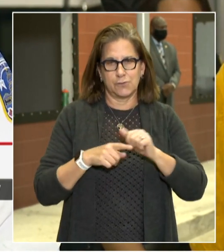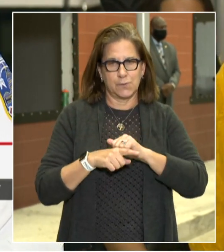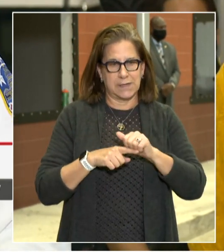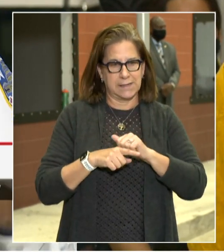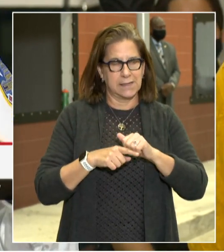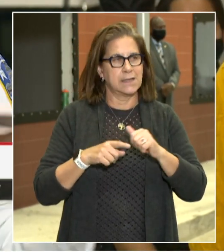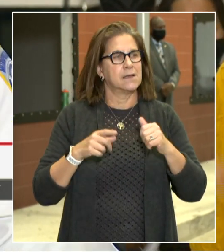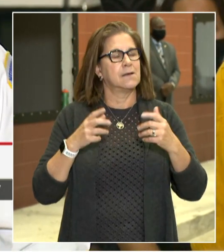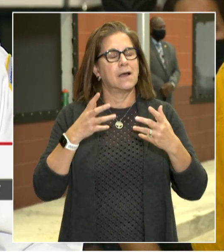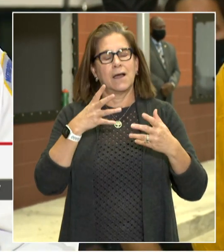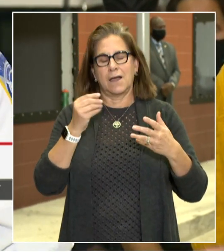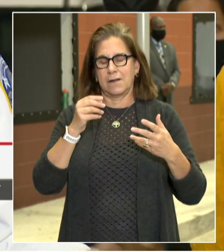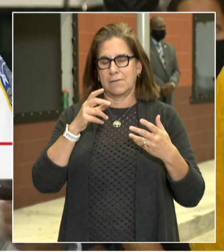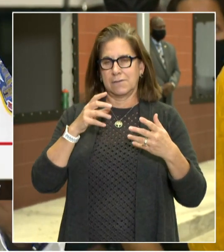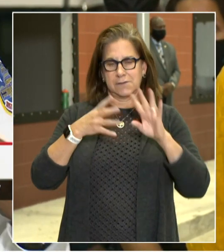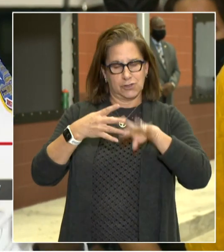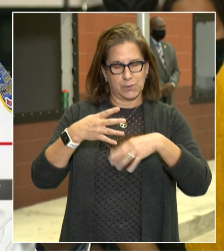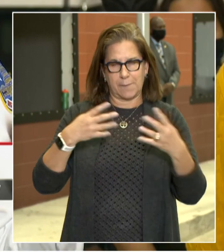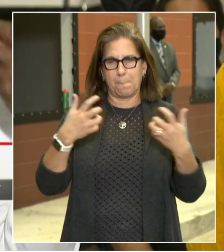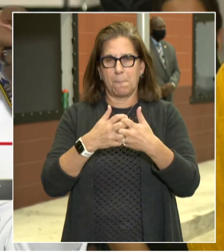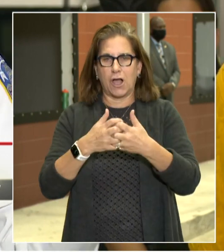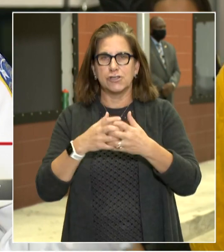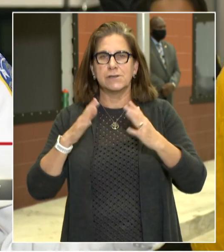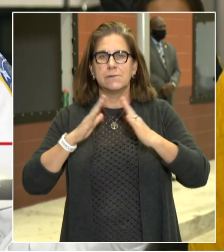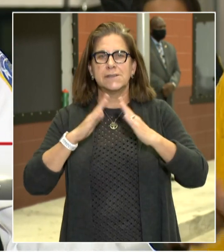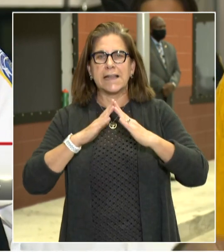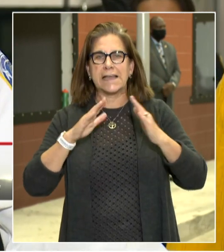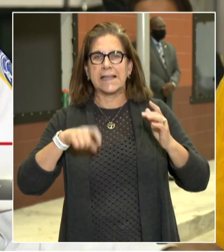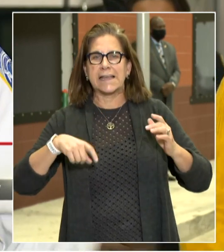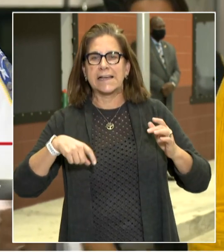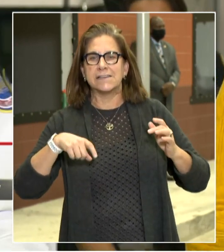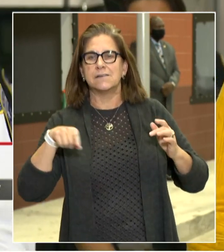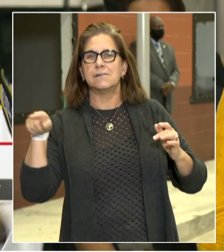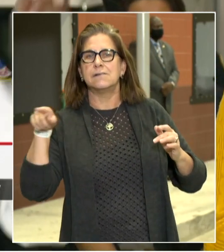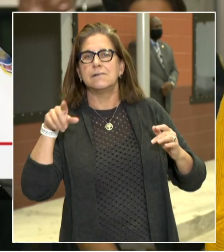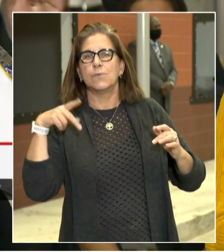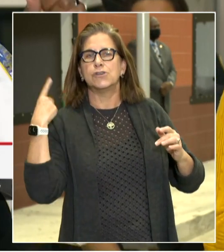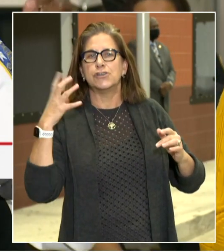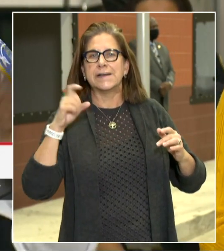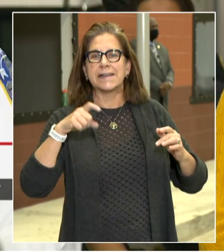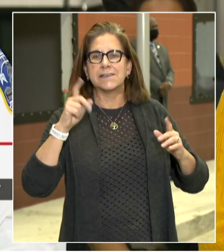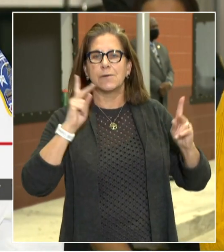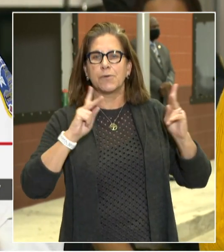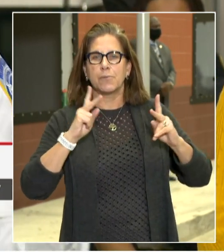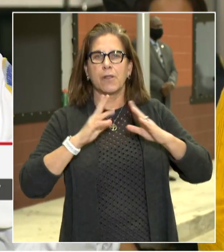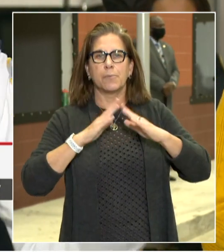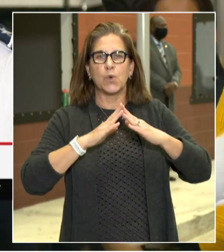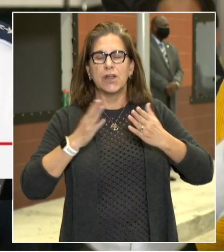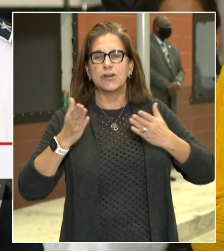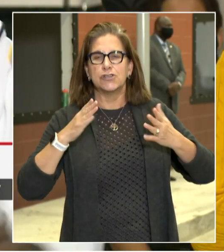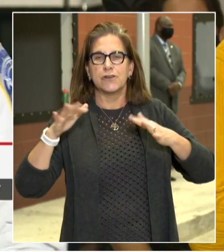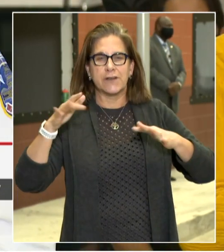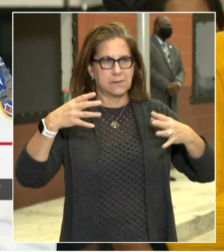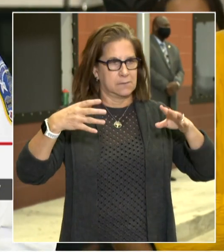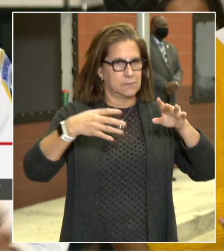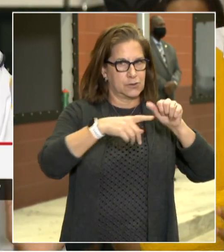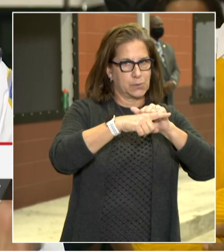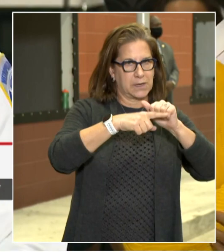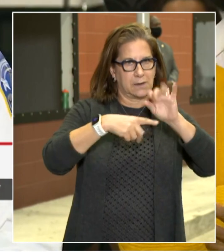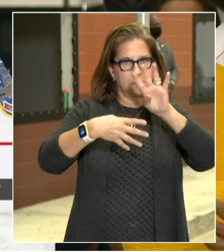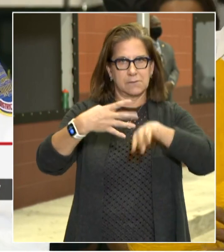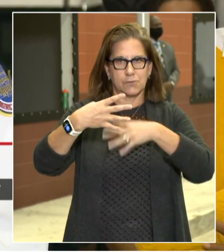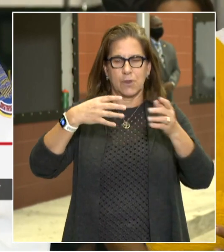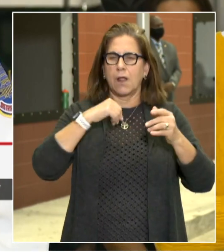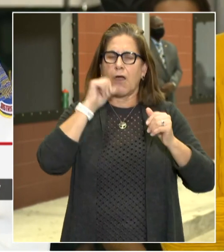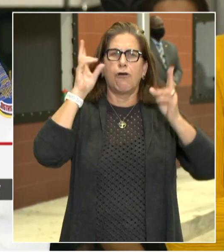we need to do it, and that it's not rushed. I want to make sure that we have what we need, and not just to check a box to say, oh, you know, we gave them some